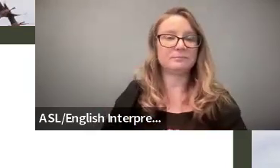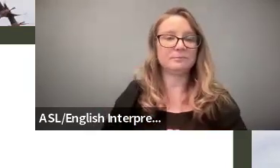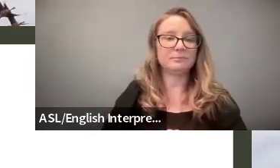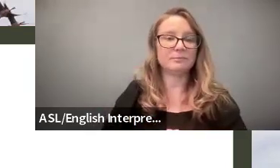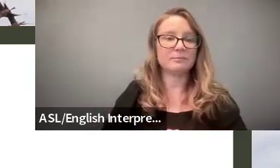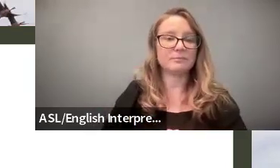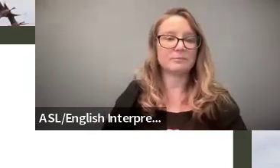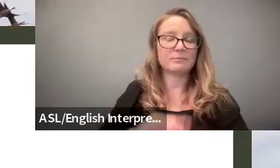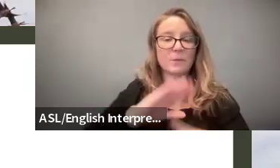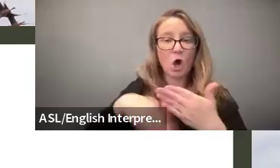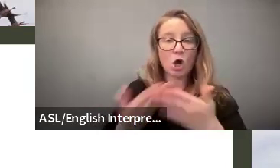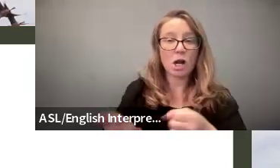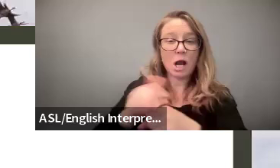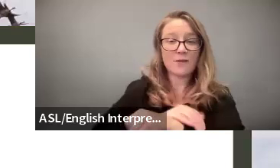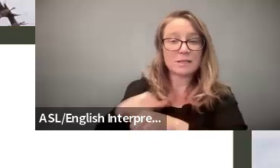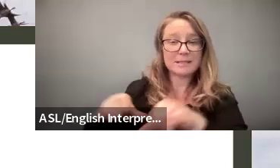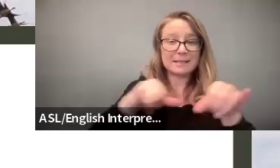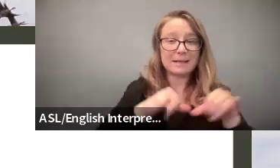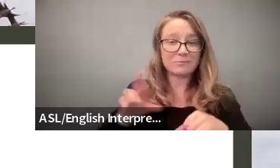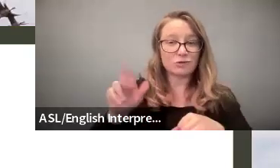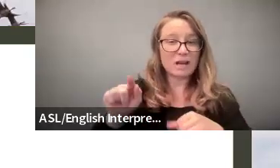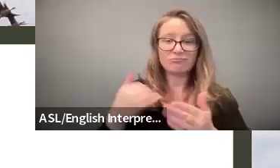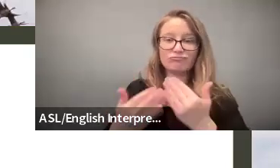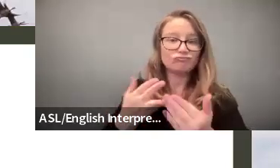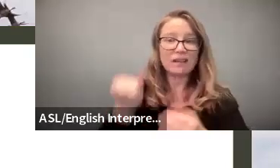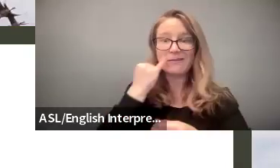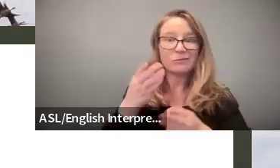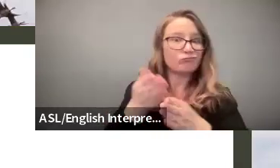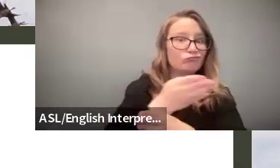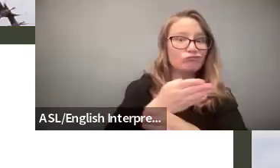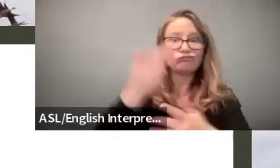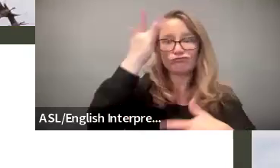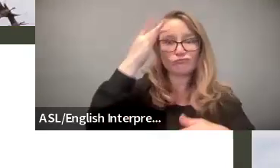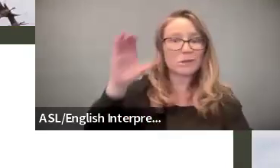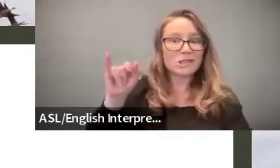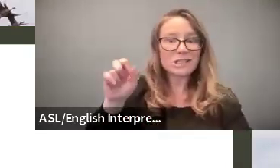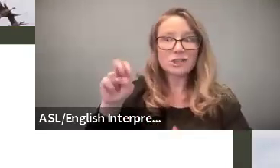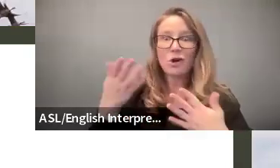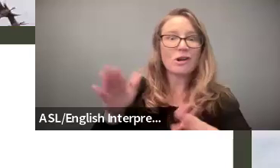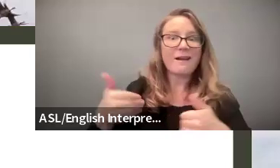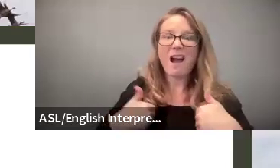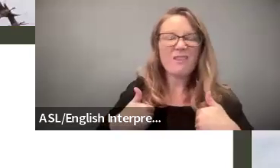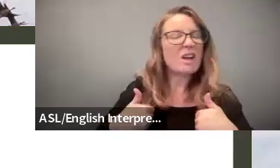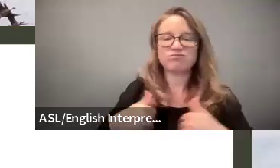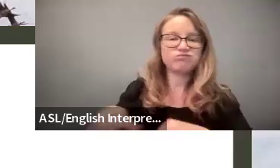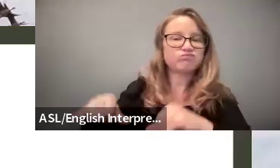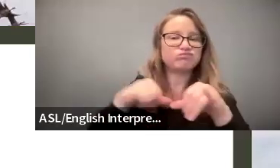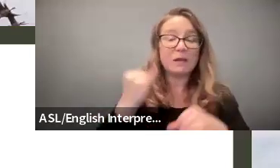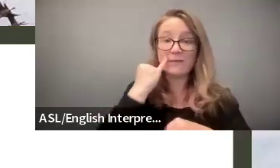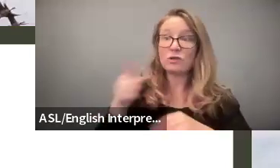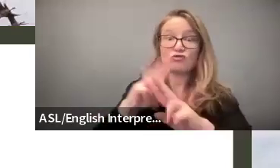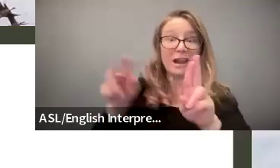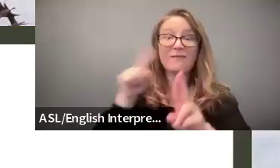And everyone is covered at the same rate, regardless of any pre-existing conditions. So when it comes time to claim your